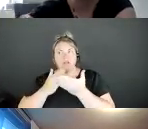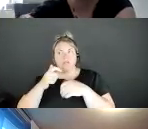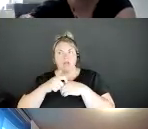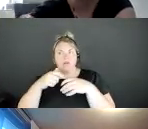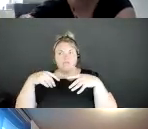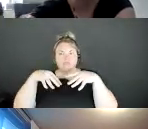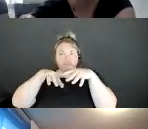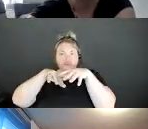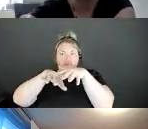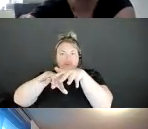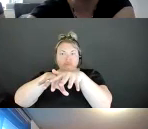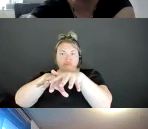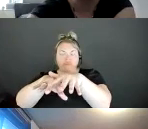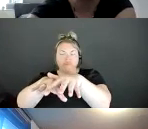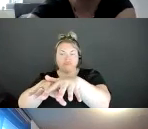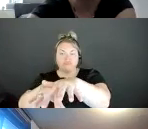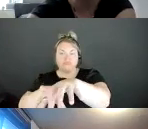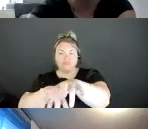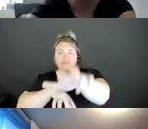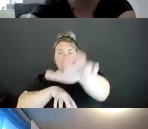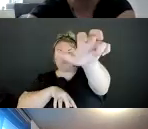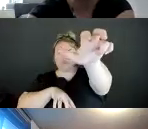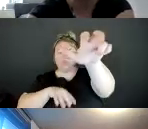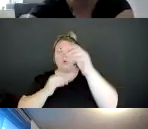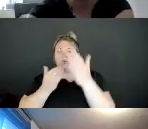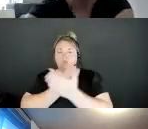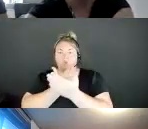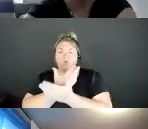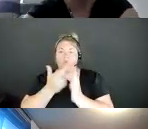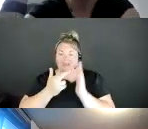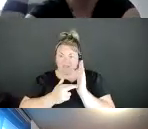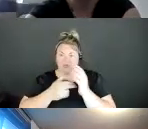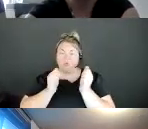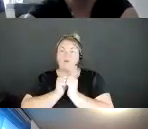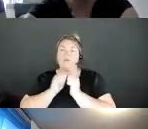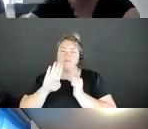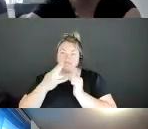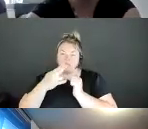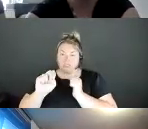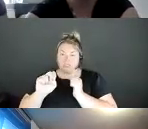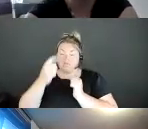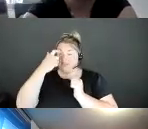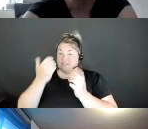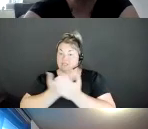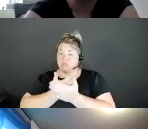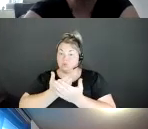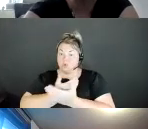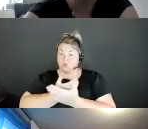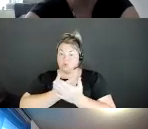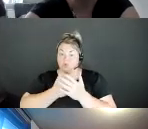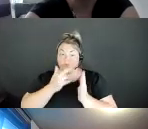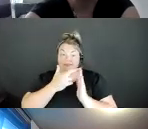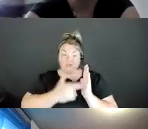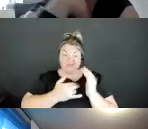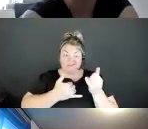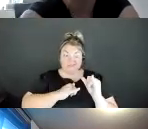is transitioning to these new regulations under BHA. So because these regulations are still in draft mode